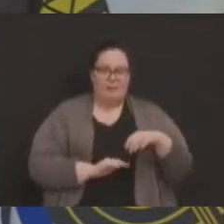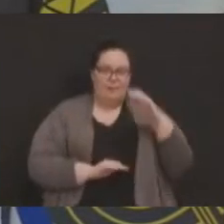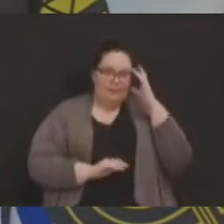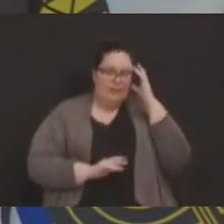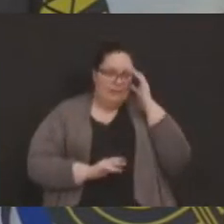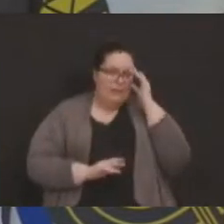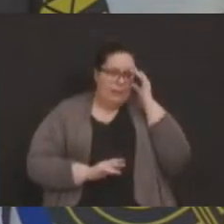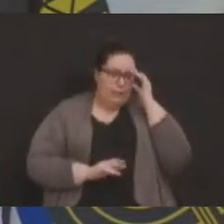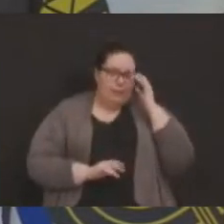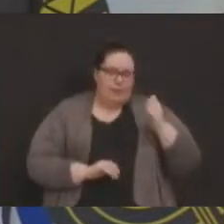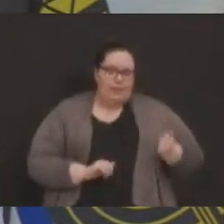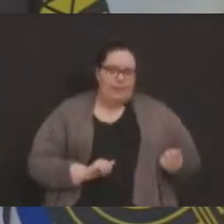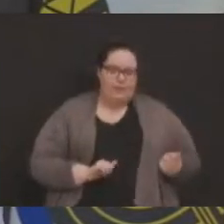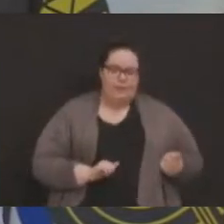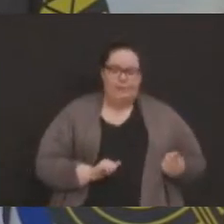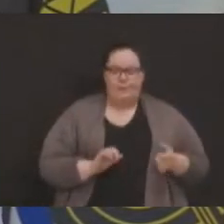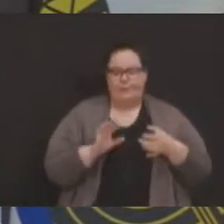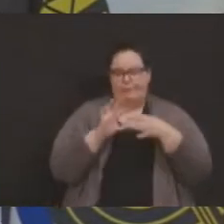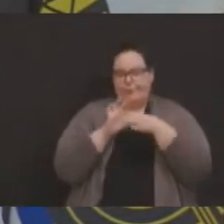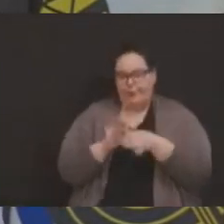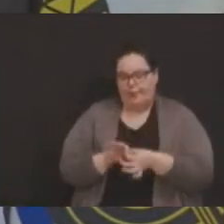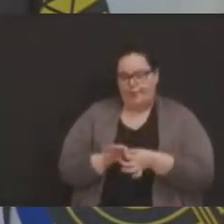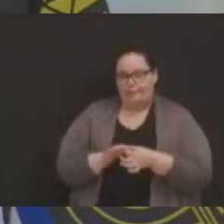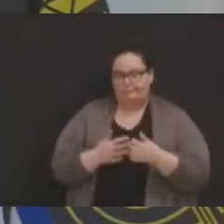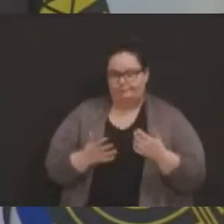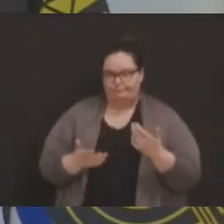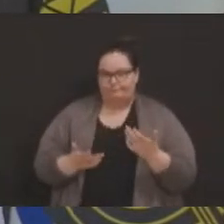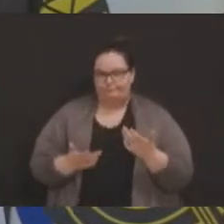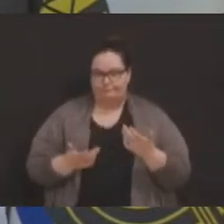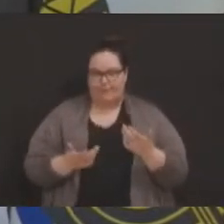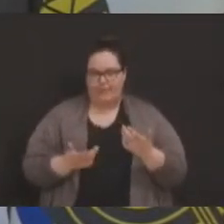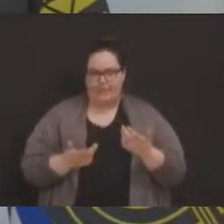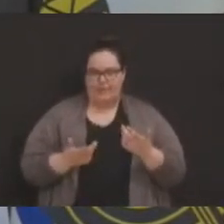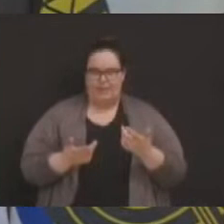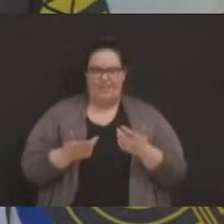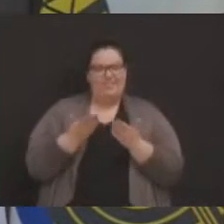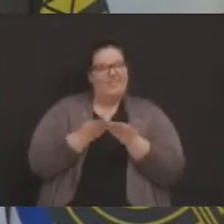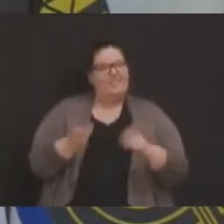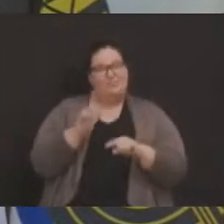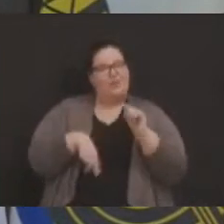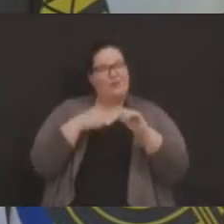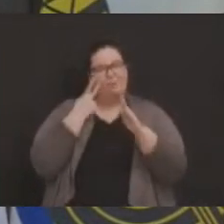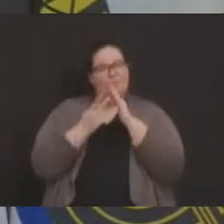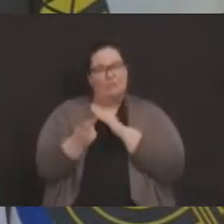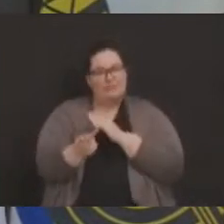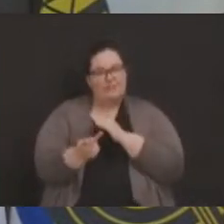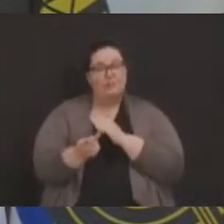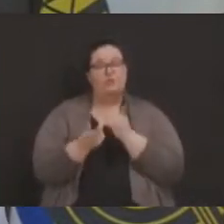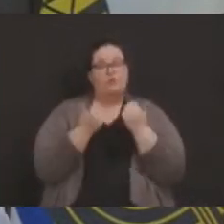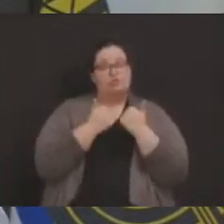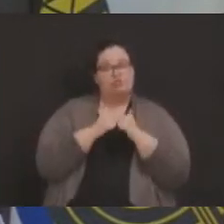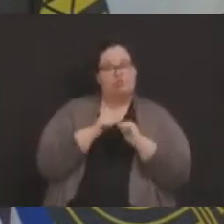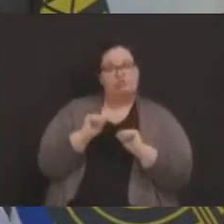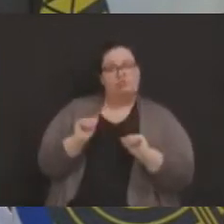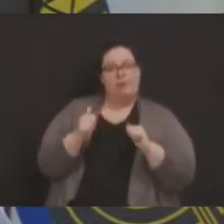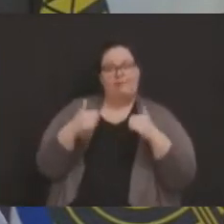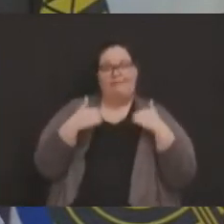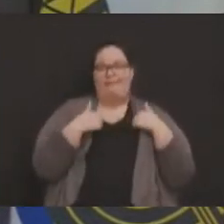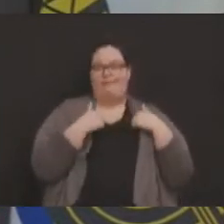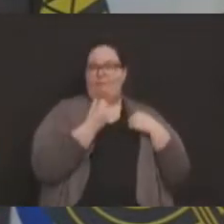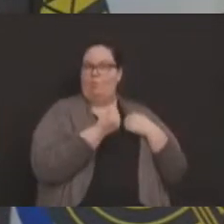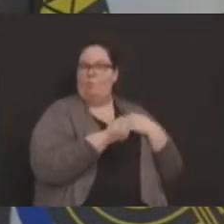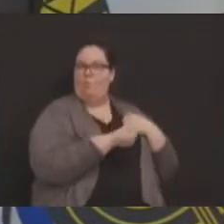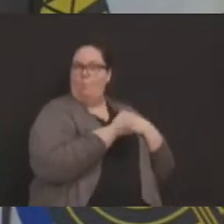some of those unknown factors into their planning with contingency plans and what have you. So we're working on the technical side